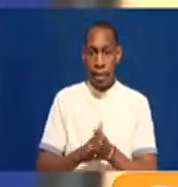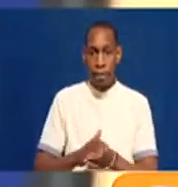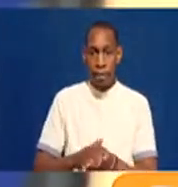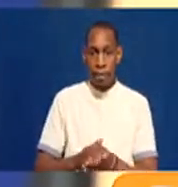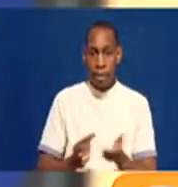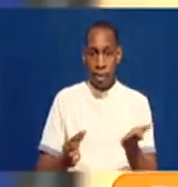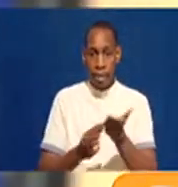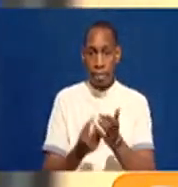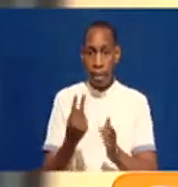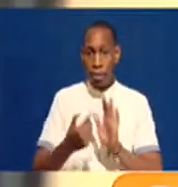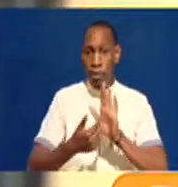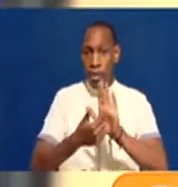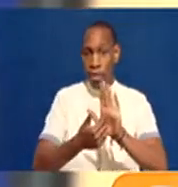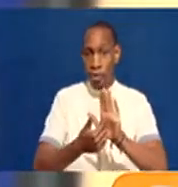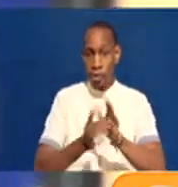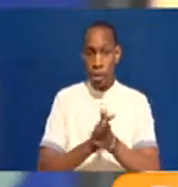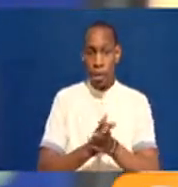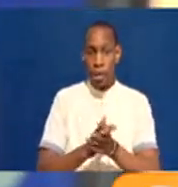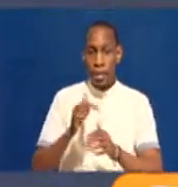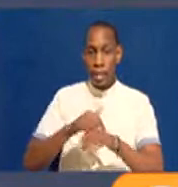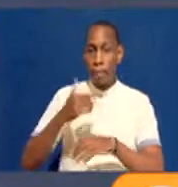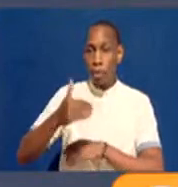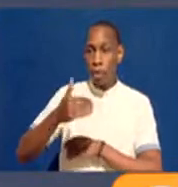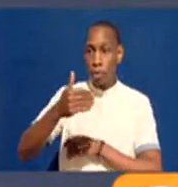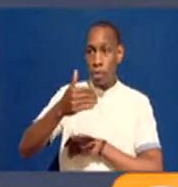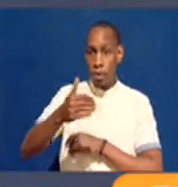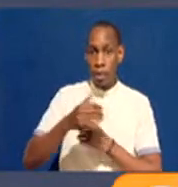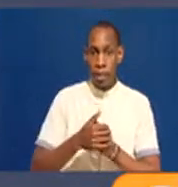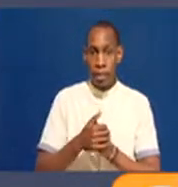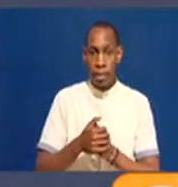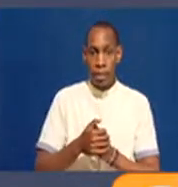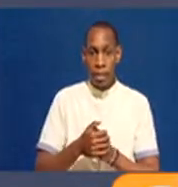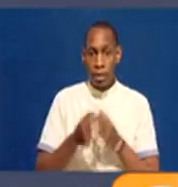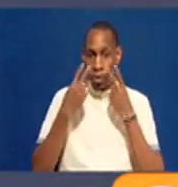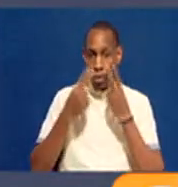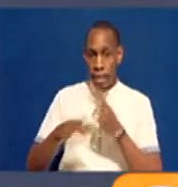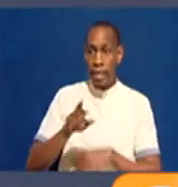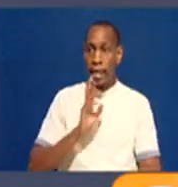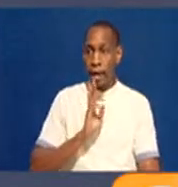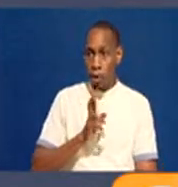SIM cards have on numerous occasions been spotted